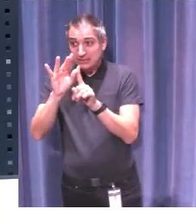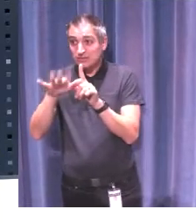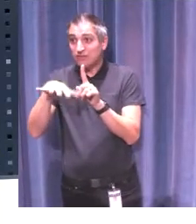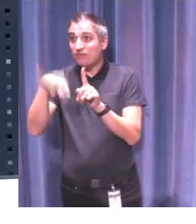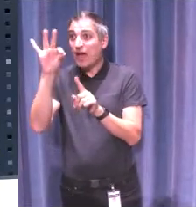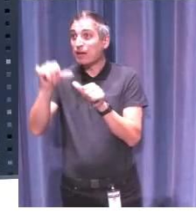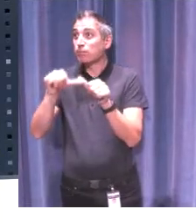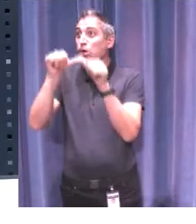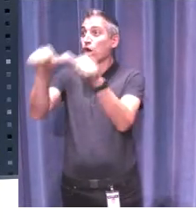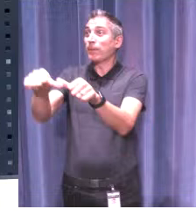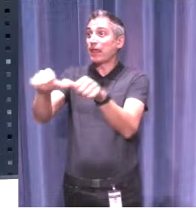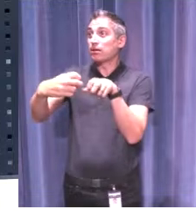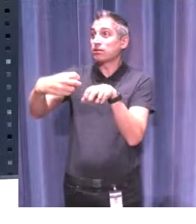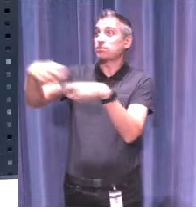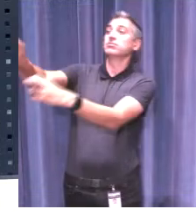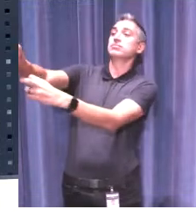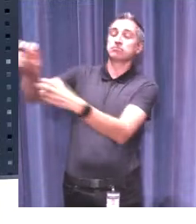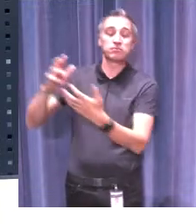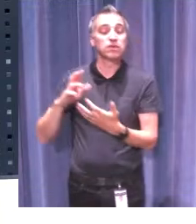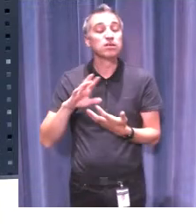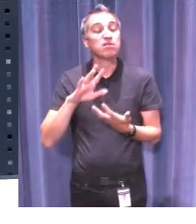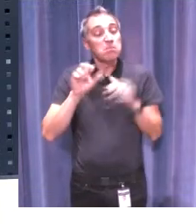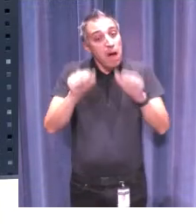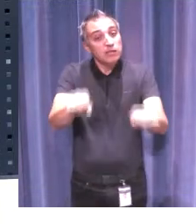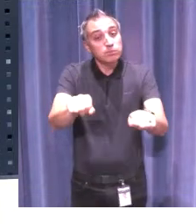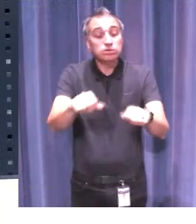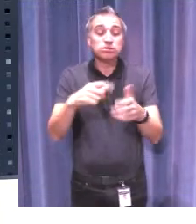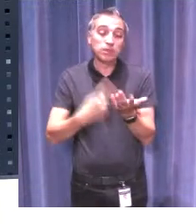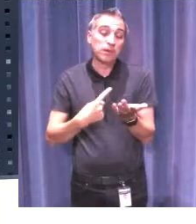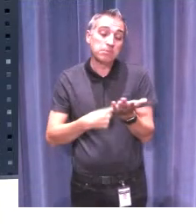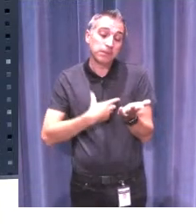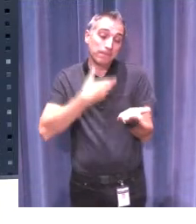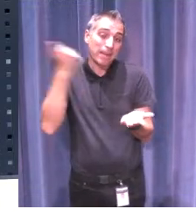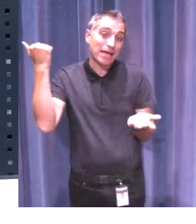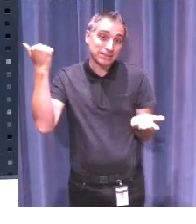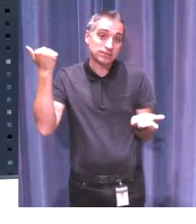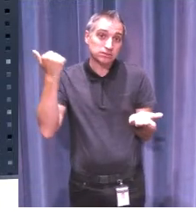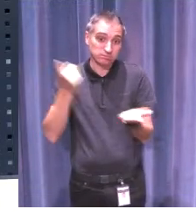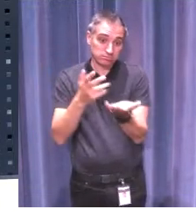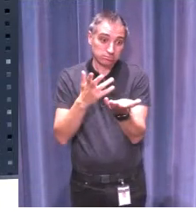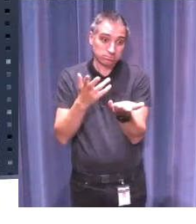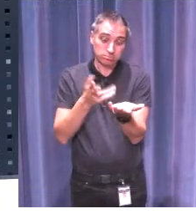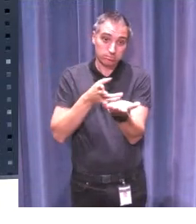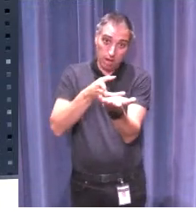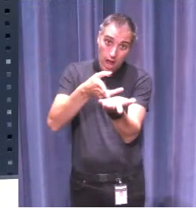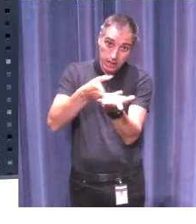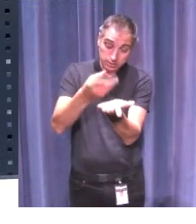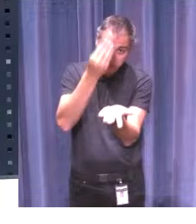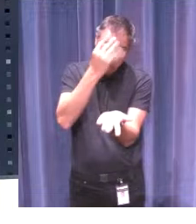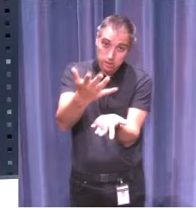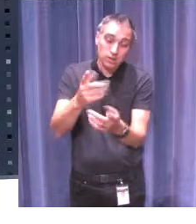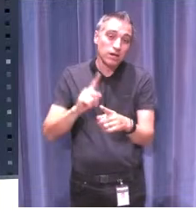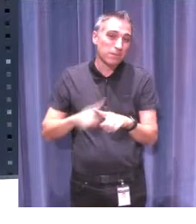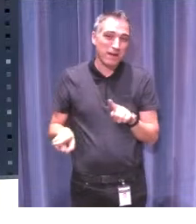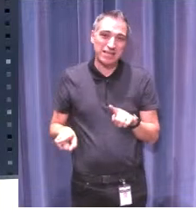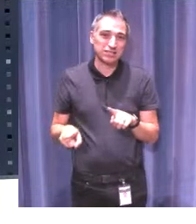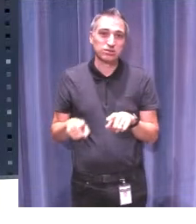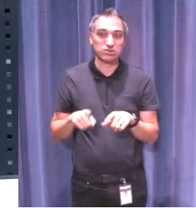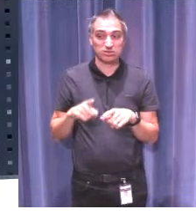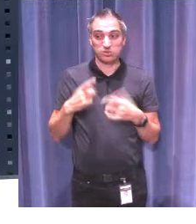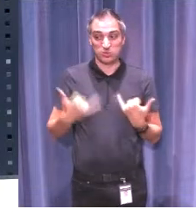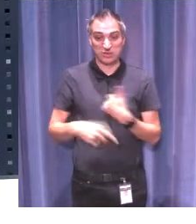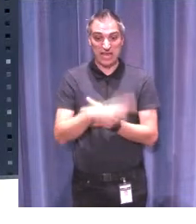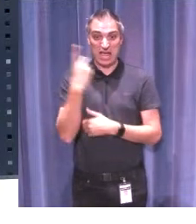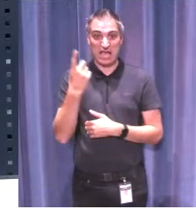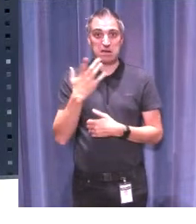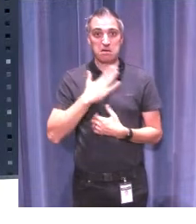very possible to do that. Sometimes that's the best thing to do, to be very honest with you. But to sit here today, this